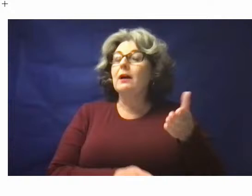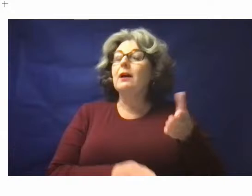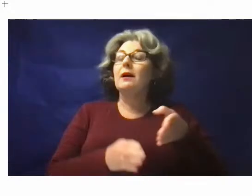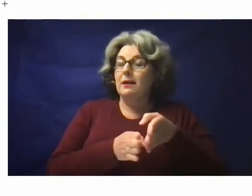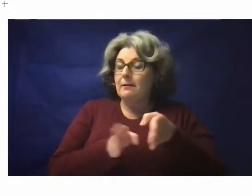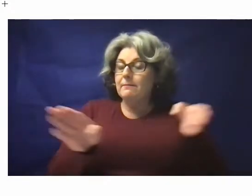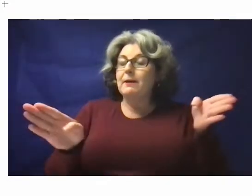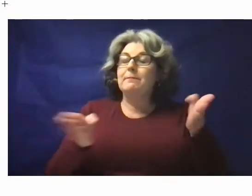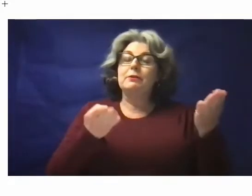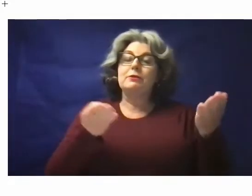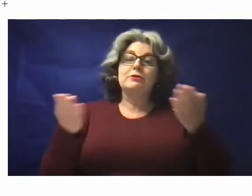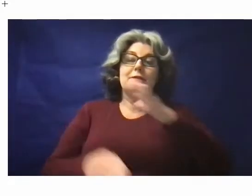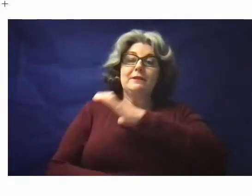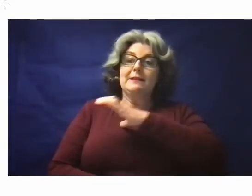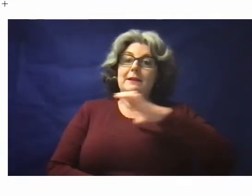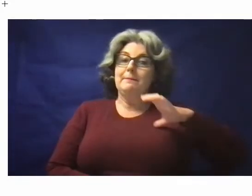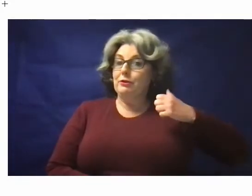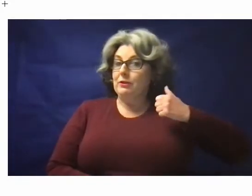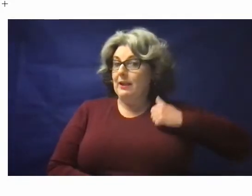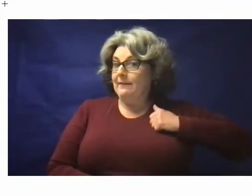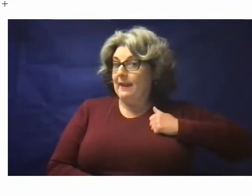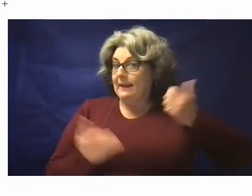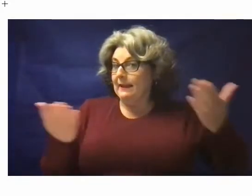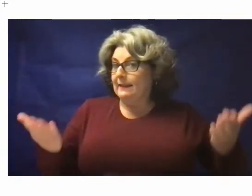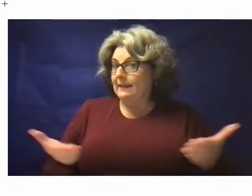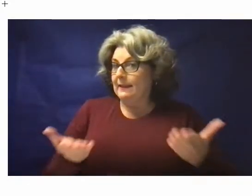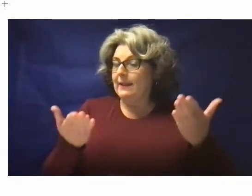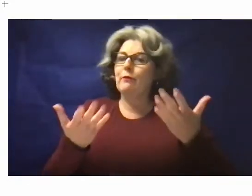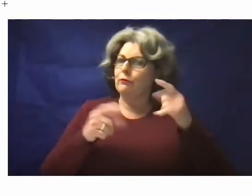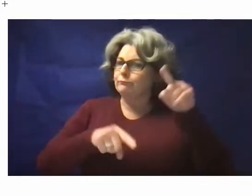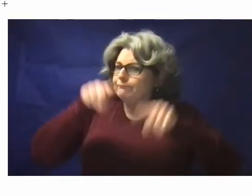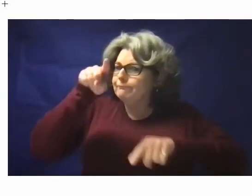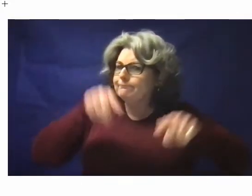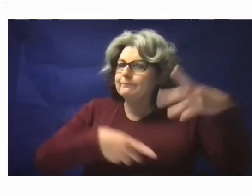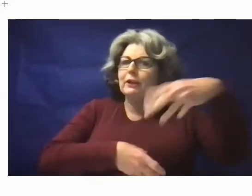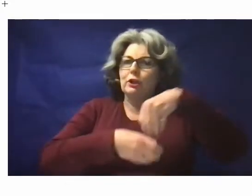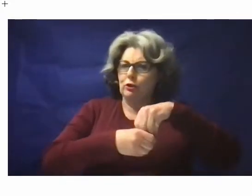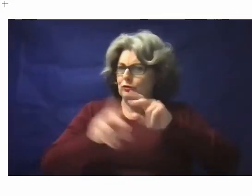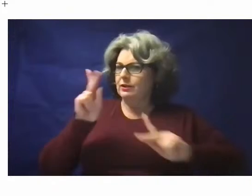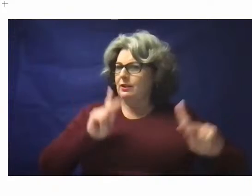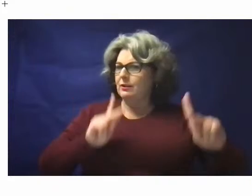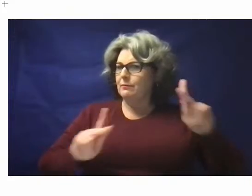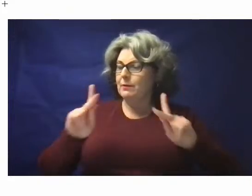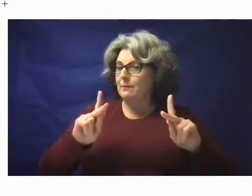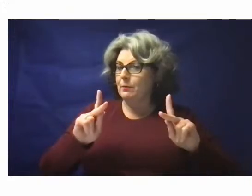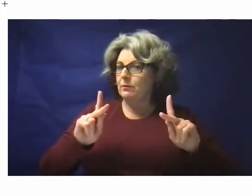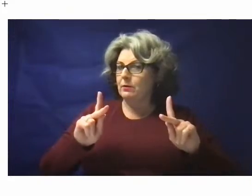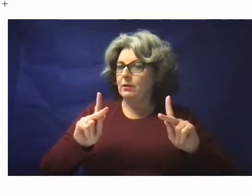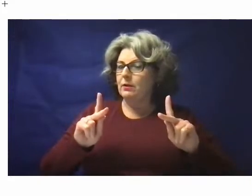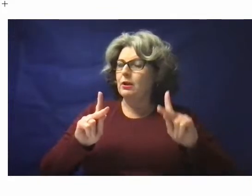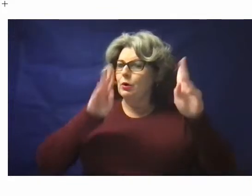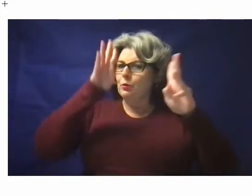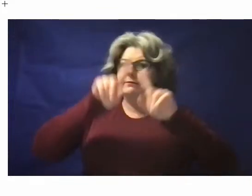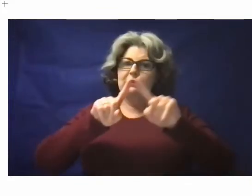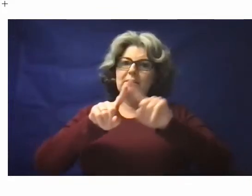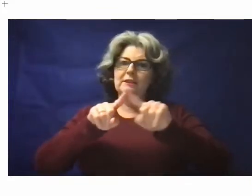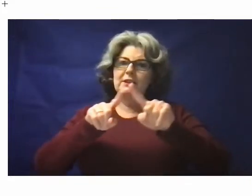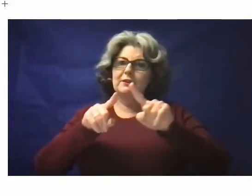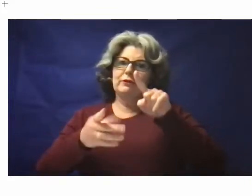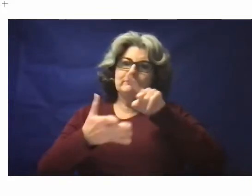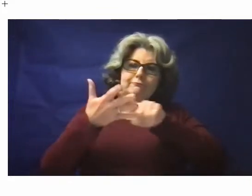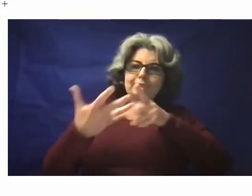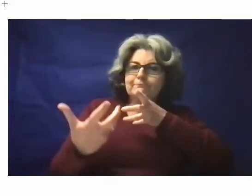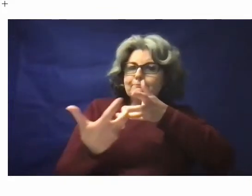Canada, we are committed to encourage diversity and inclusion. To do so, we've created recruitment inventories that are targeted